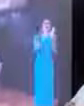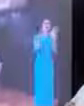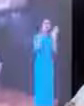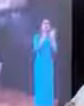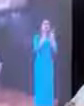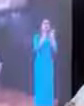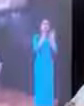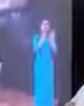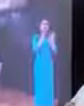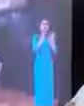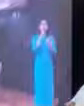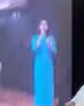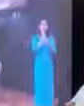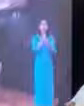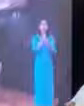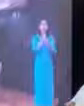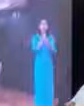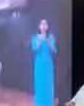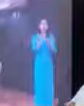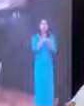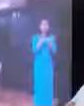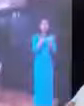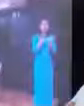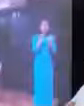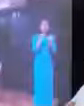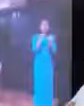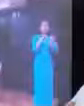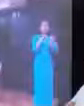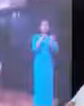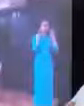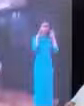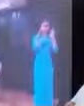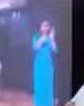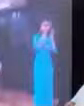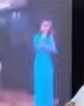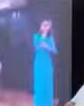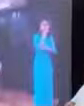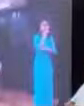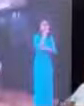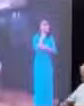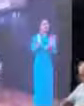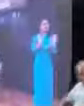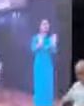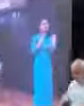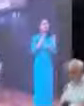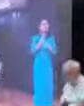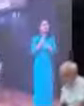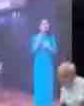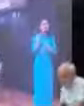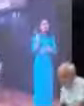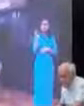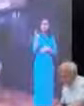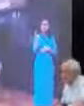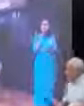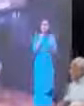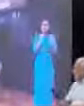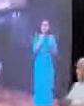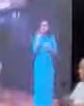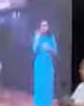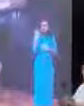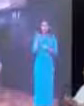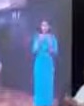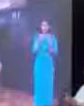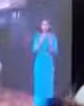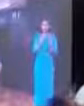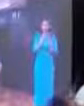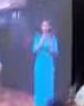to the legality of the Article 370 as a constitutional question. So Mr. Habibullah, again, I turn to the fact that you were there, and Mridu, I'm going to come